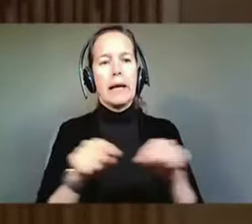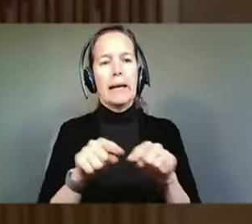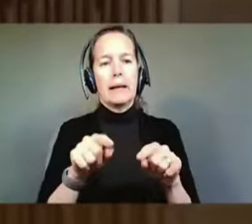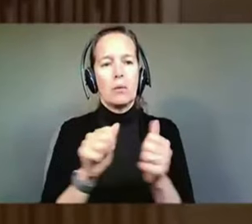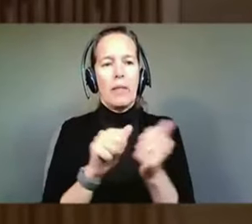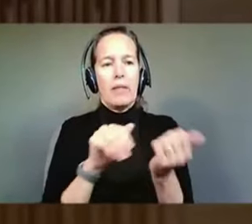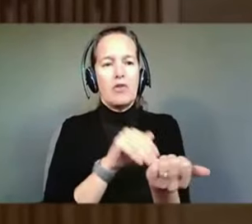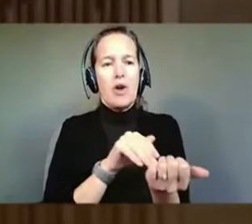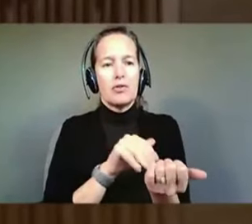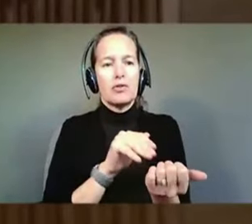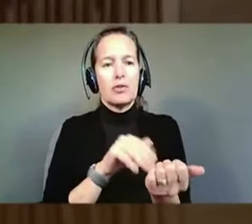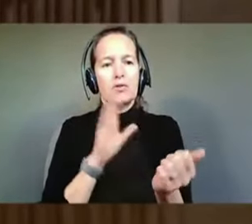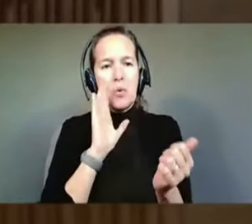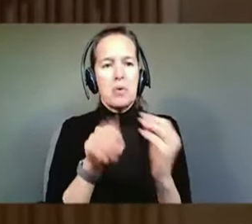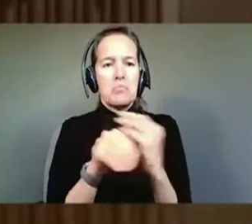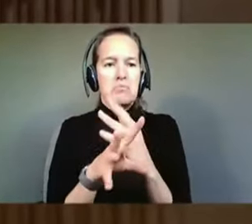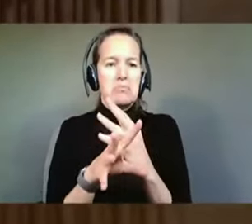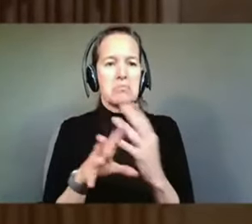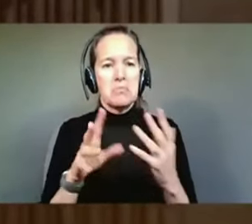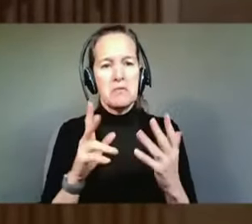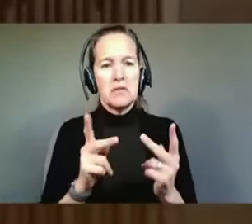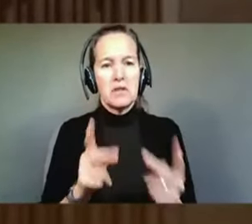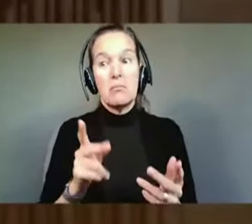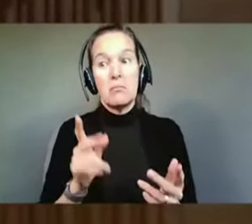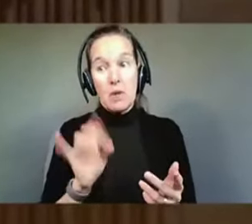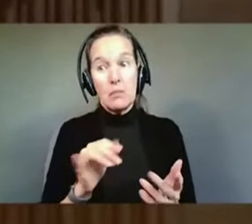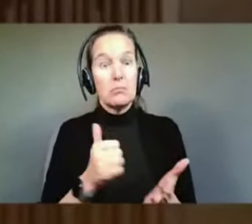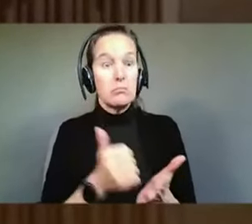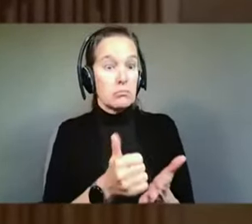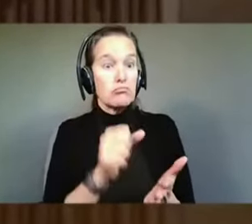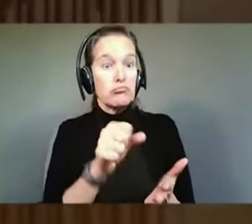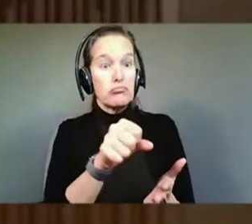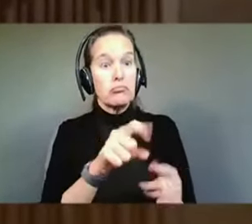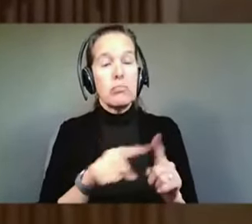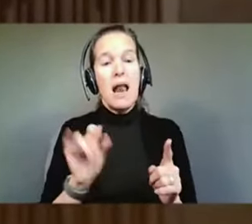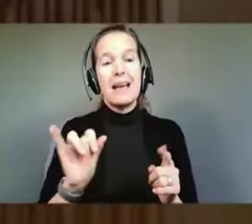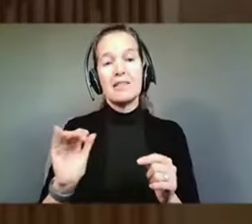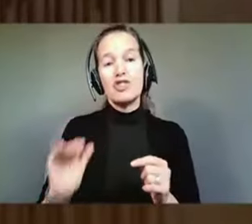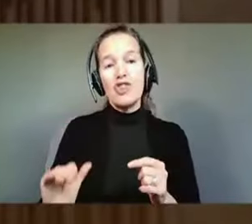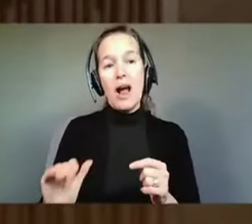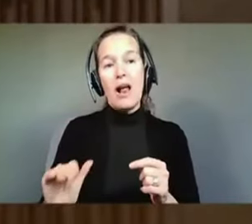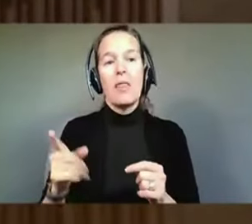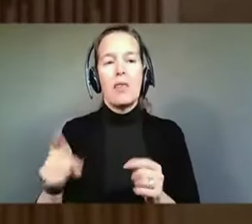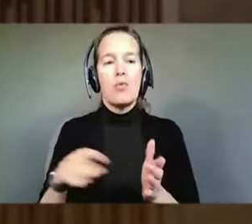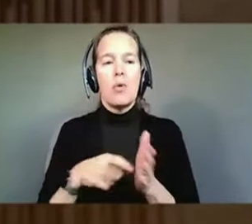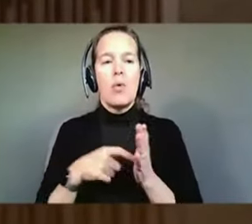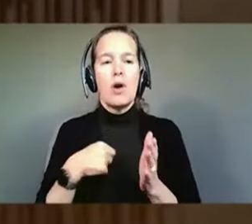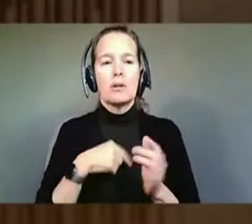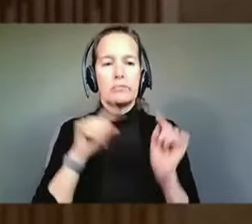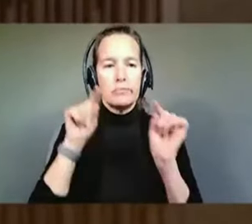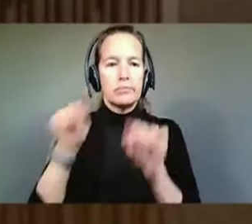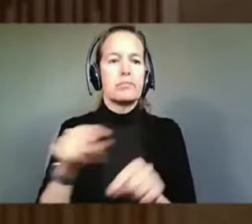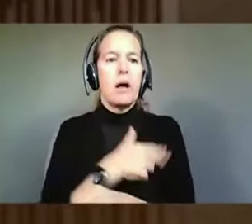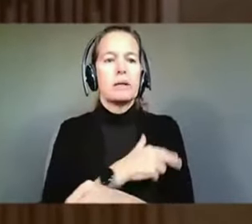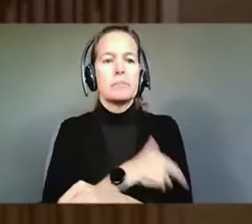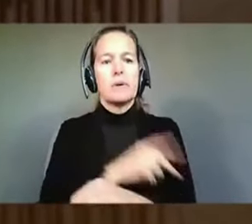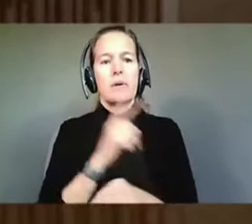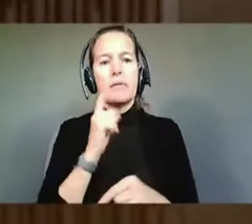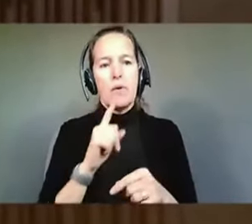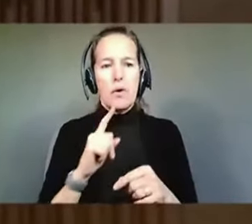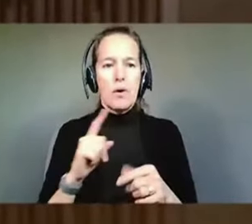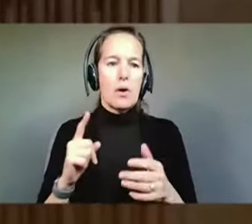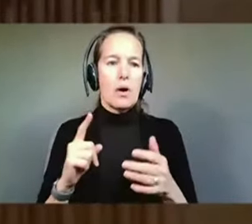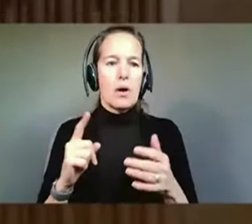visit. That was powerful. However, as a child, they required us to be at the hospital to do colonoscopy and pulmonary. All